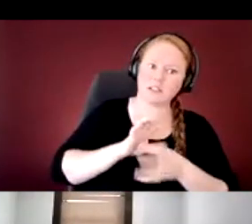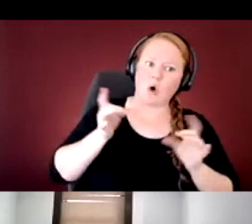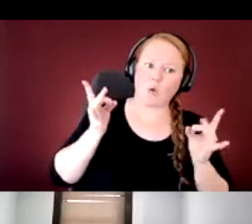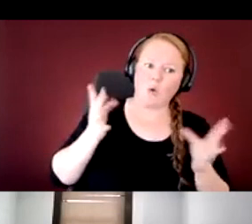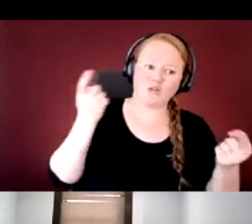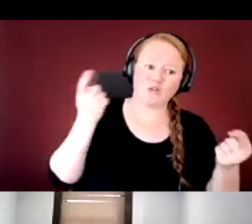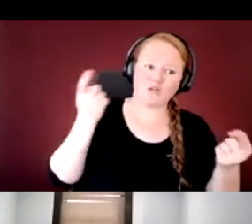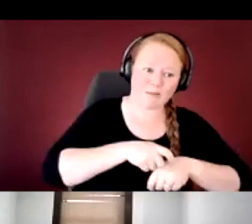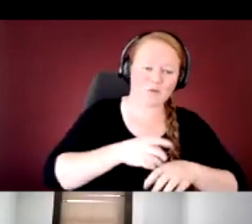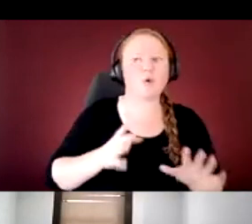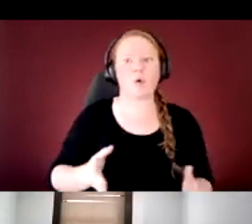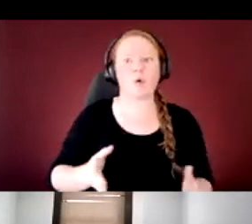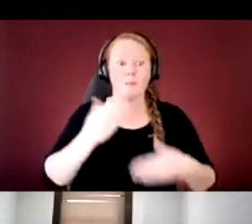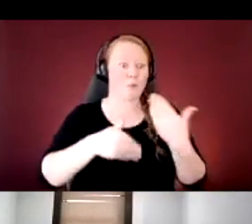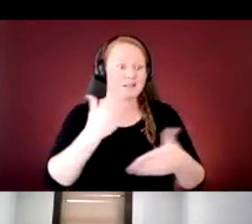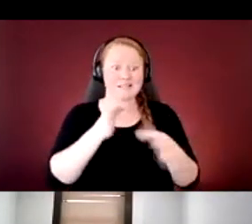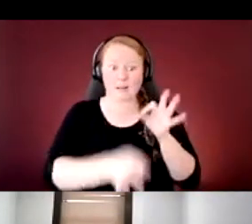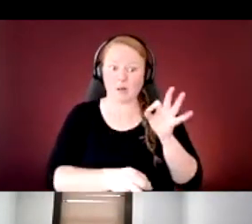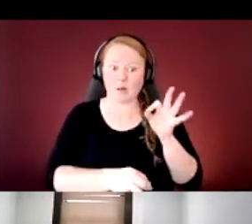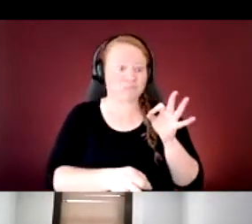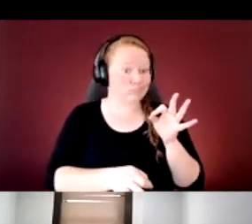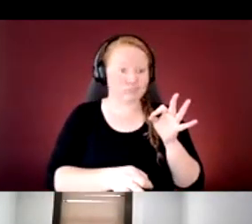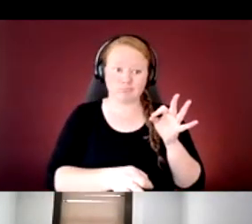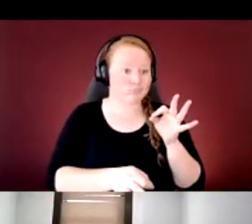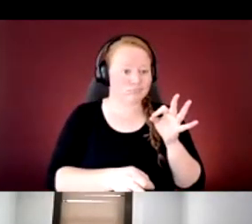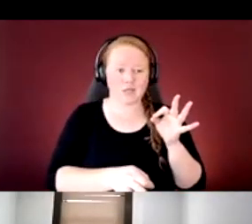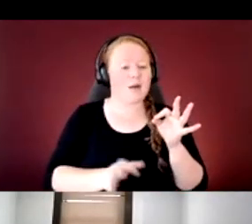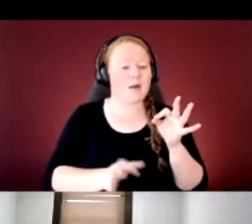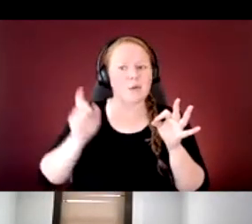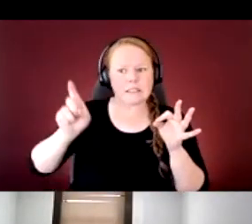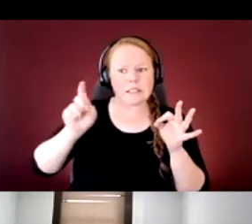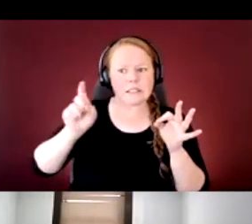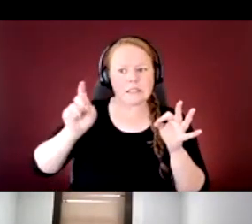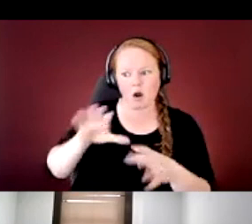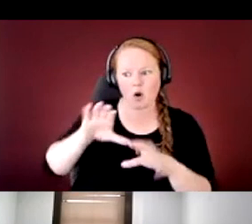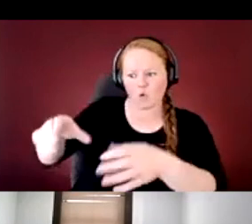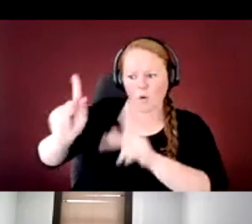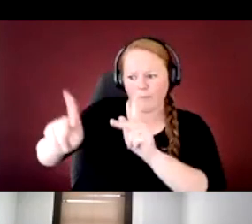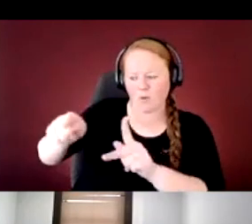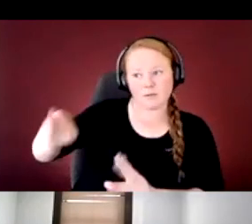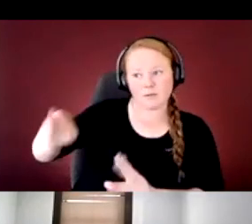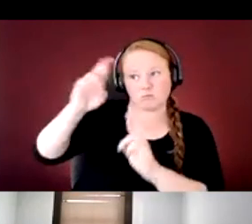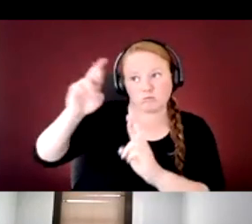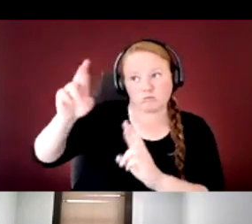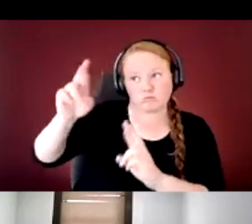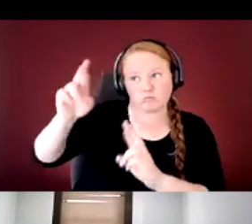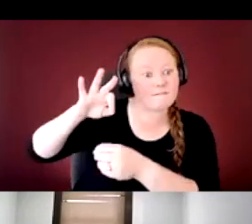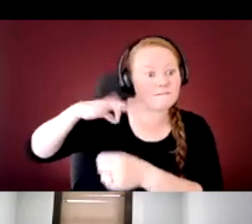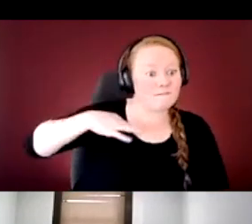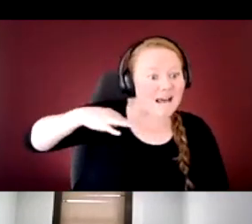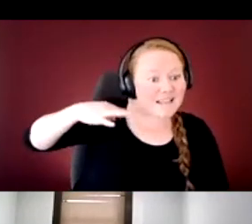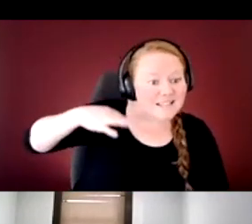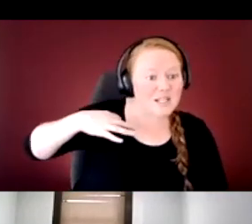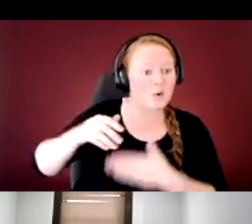not simple. To effectively organize a group of highly respected and very busy volunteer community leadership members of